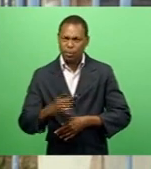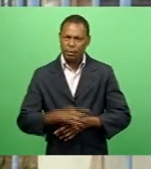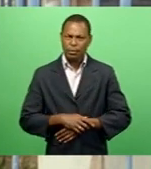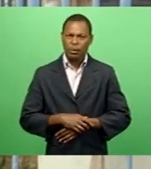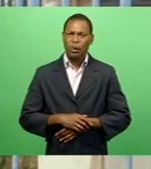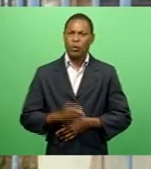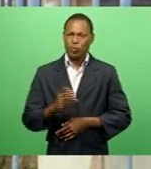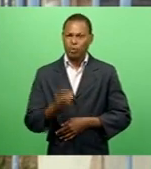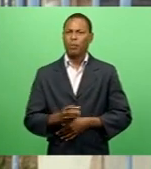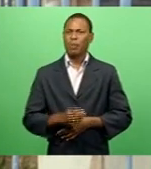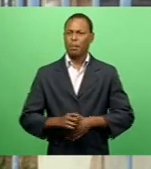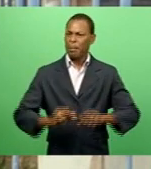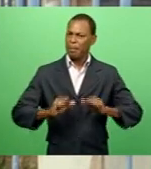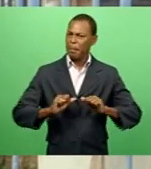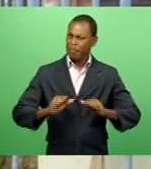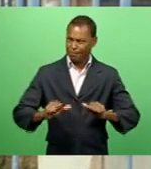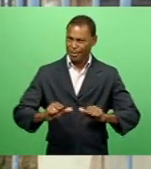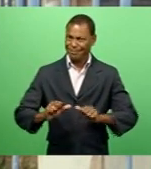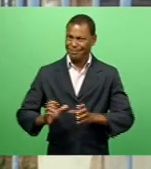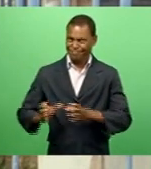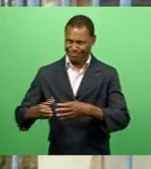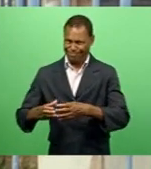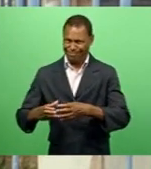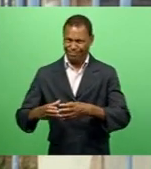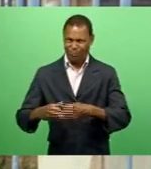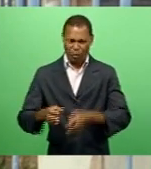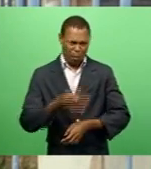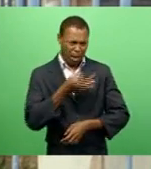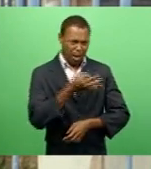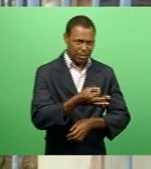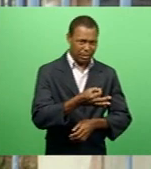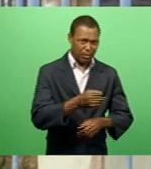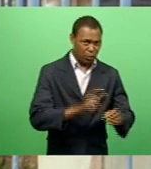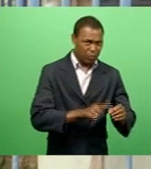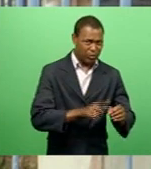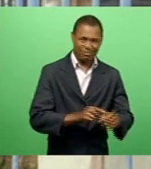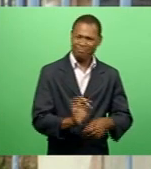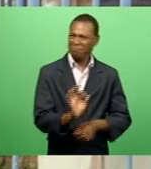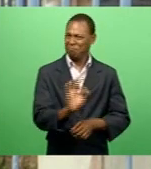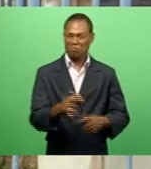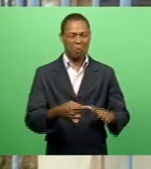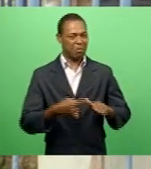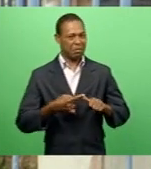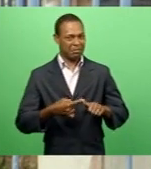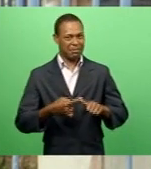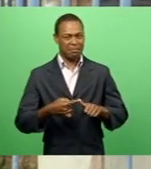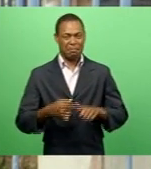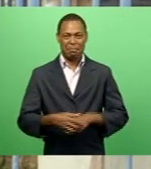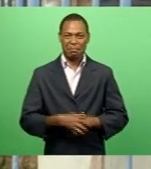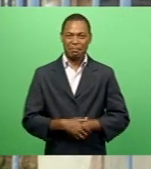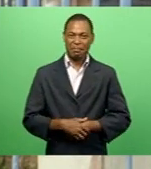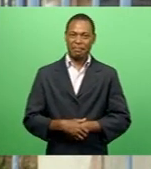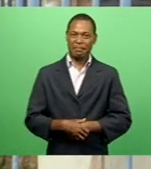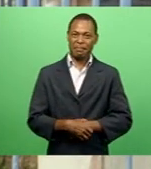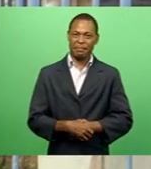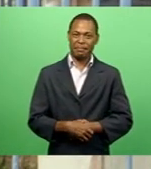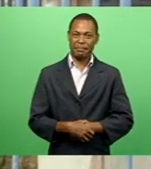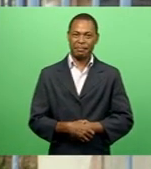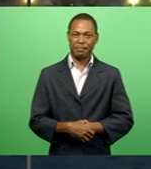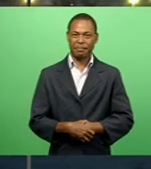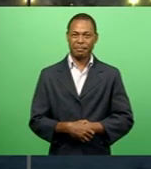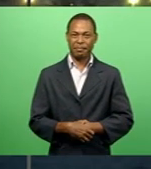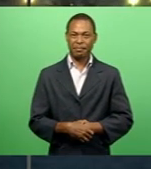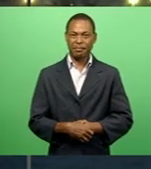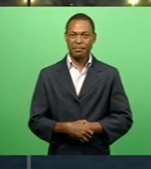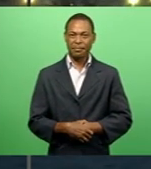comments from party president Ratu Epenisa Thakombau have been unsuccessful. Epenisa Ngrandovu, FBC